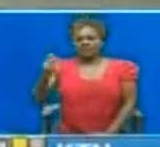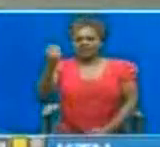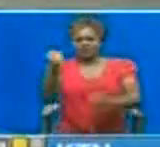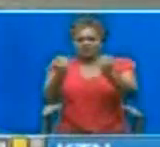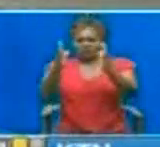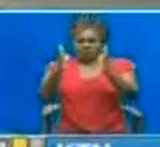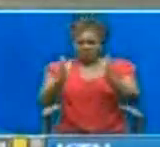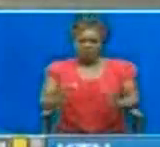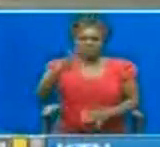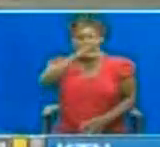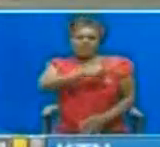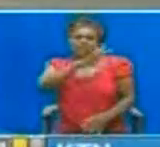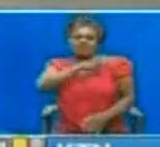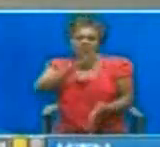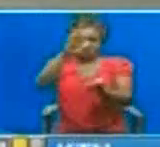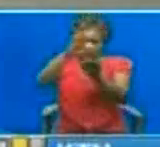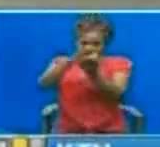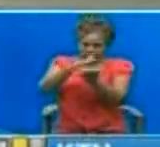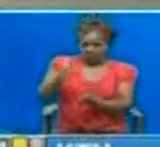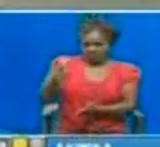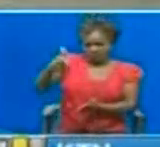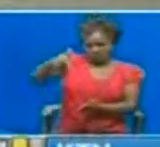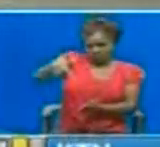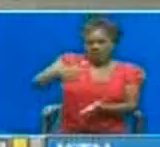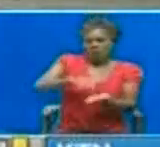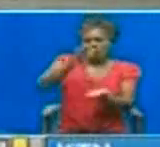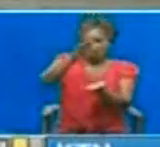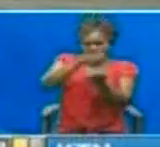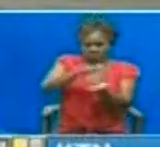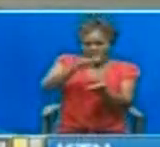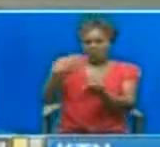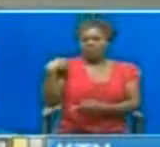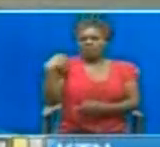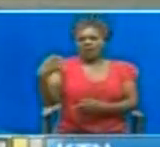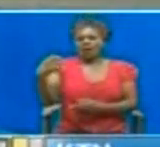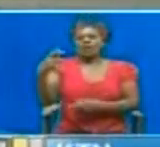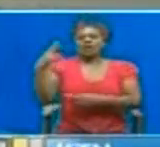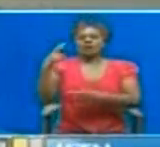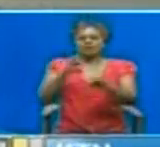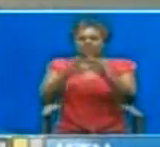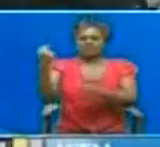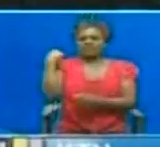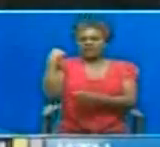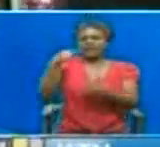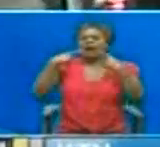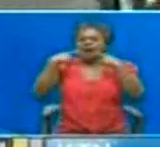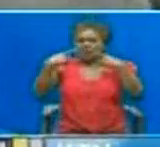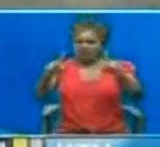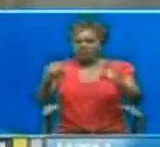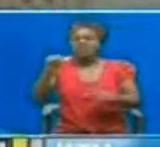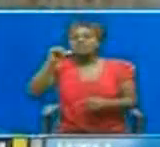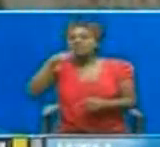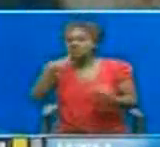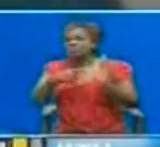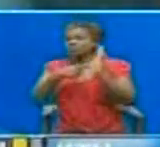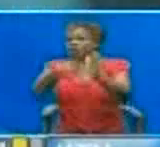Motorists continue to benefit from falling pump prices, with a further price slash by the Energy Regulatory Commission yesterday. The latest review